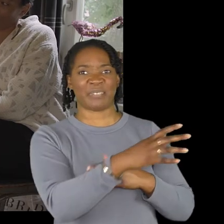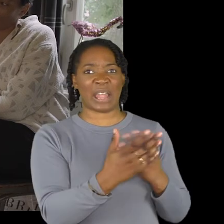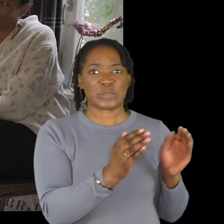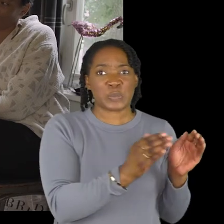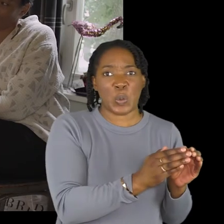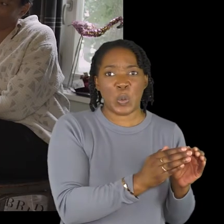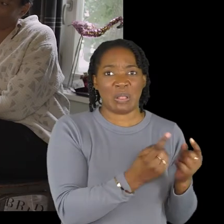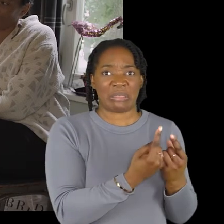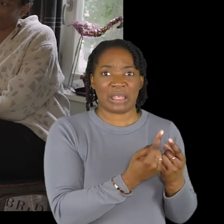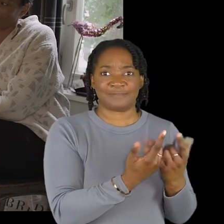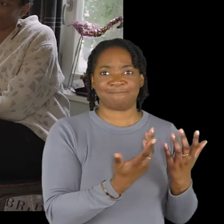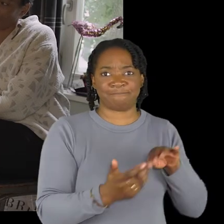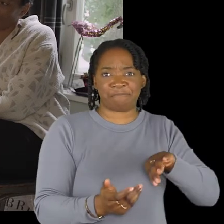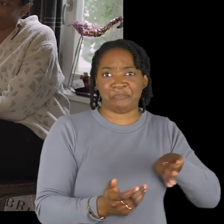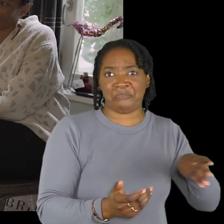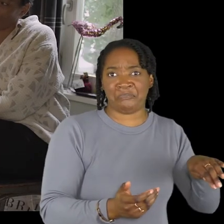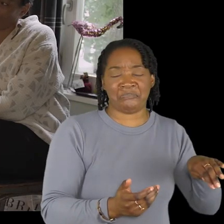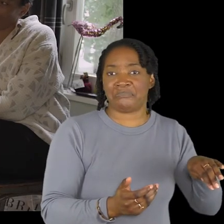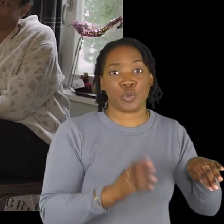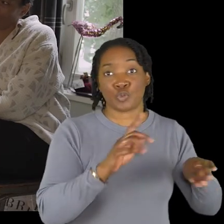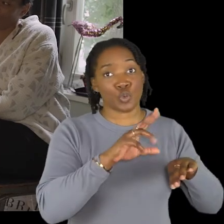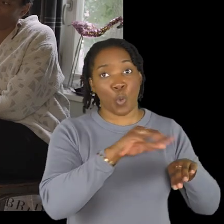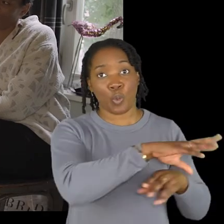this obscure sect.